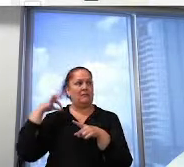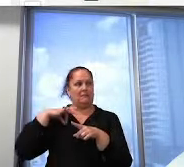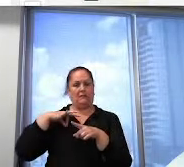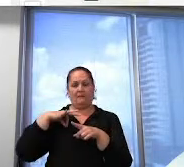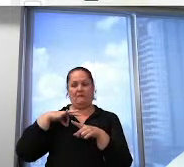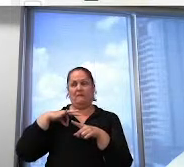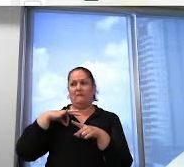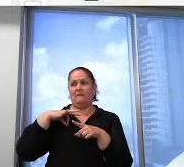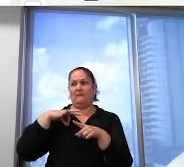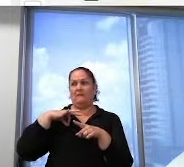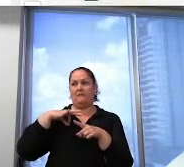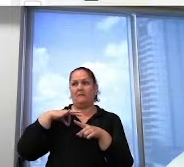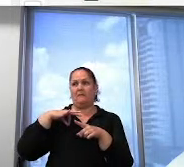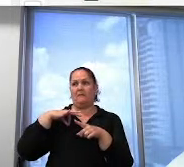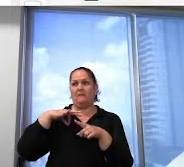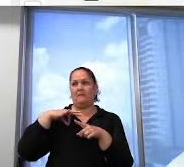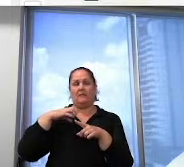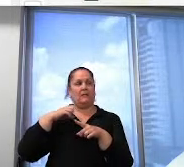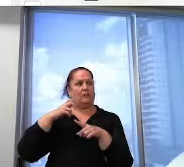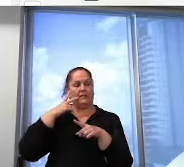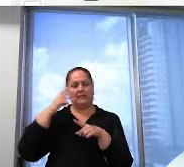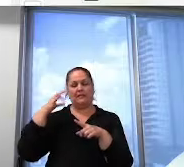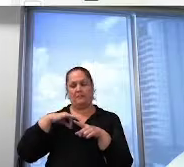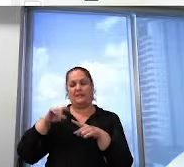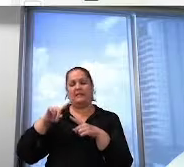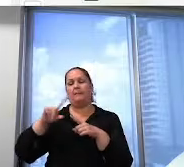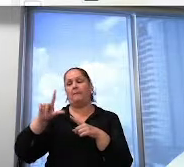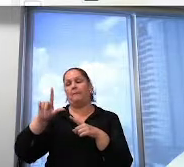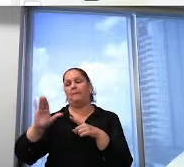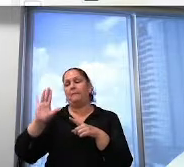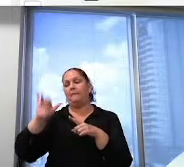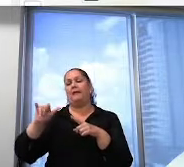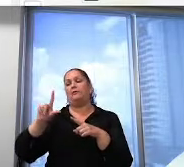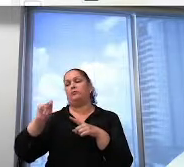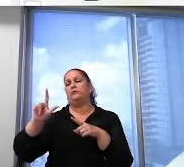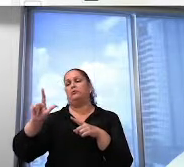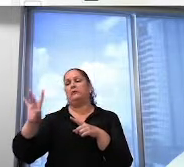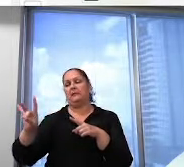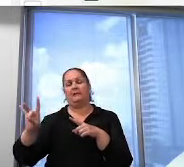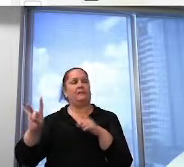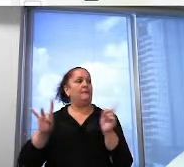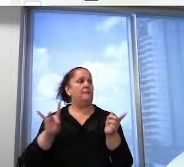this benefit in seeing this benefit in 2028.